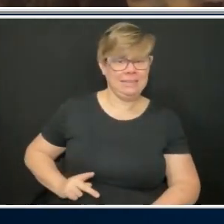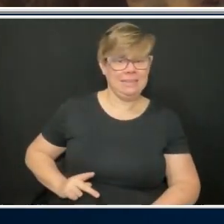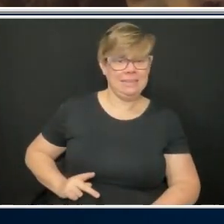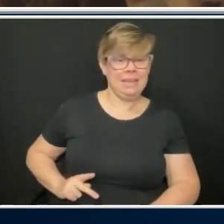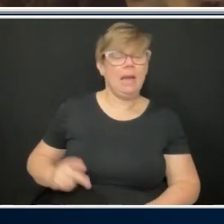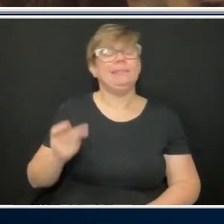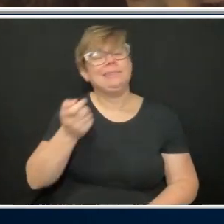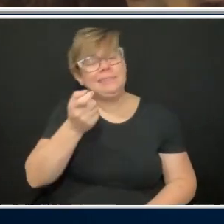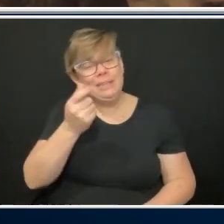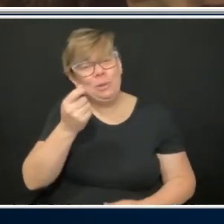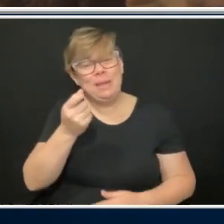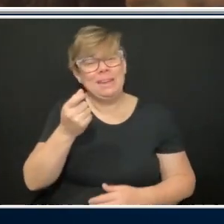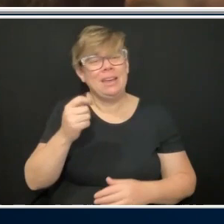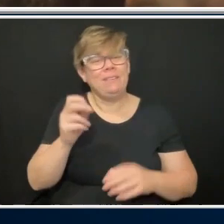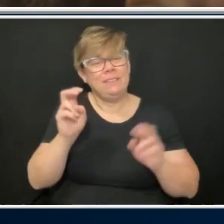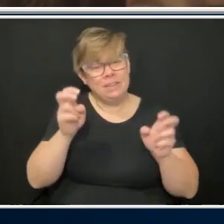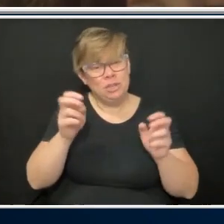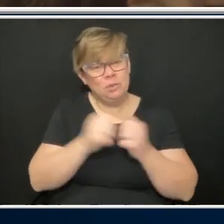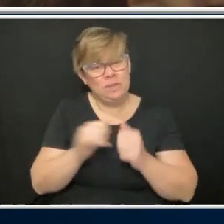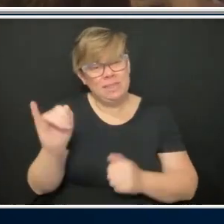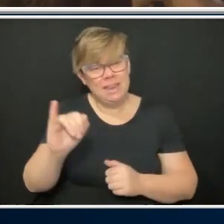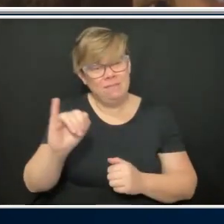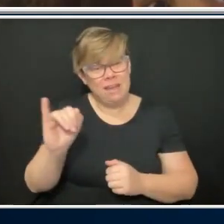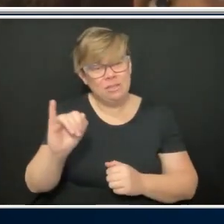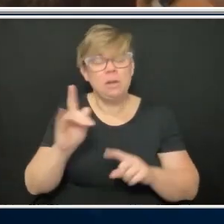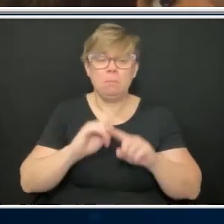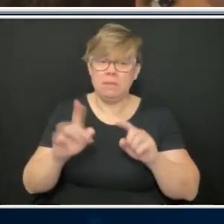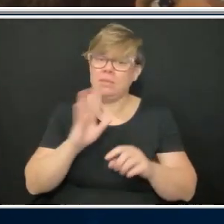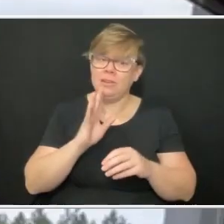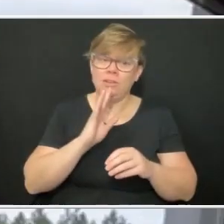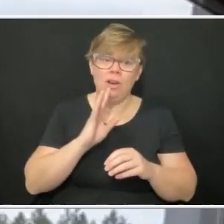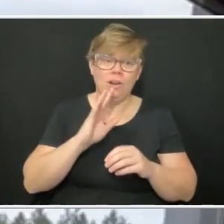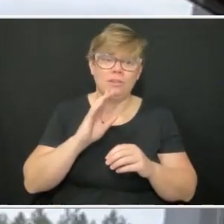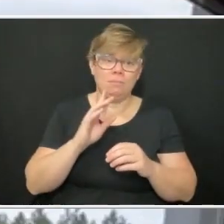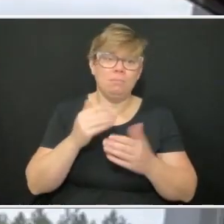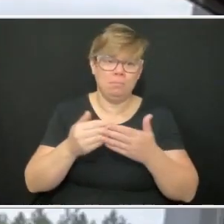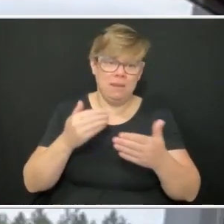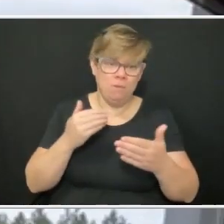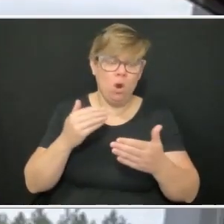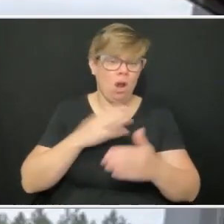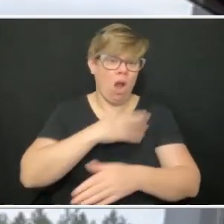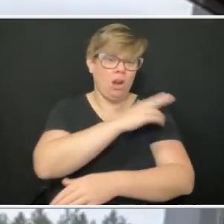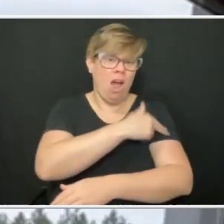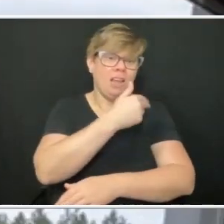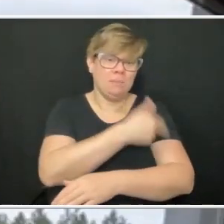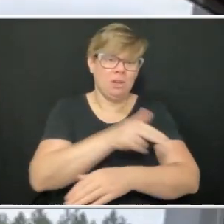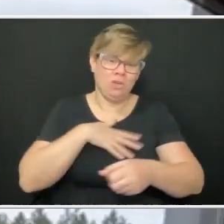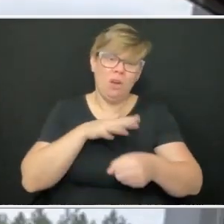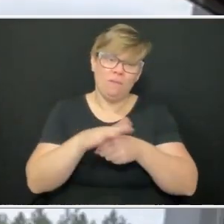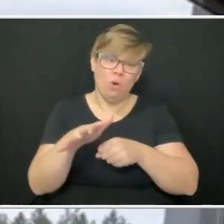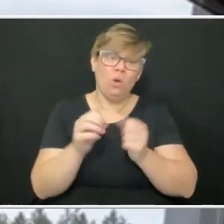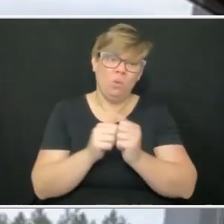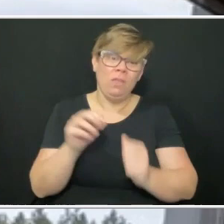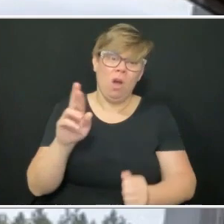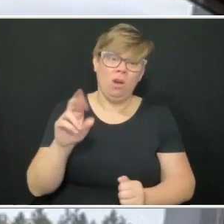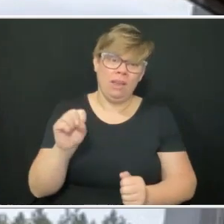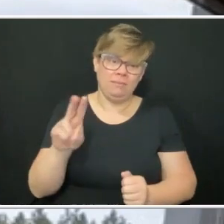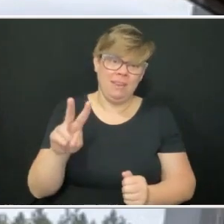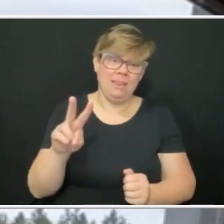this infection now, which they've talked to before, as our hospitals at capacity or above capacity with RSV and the